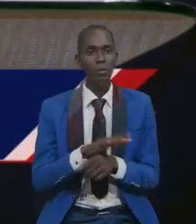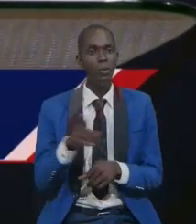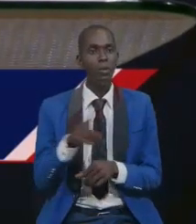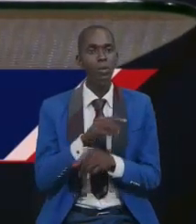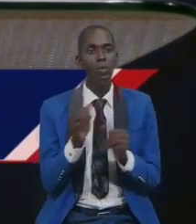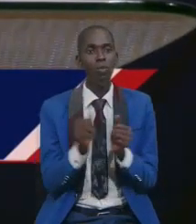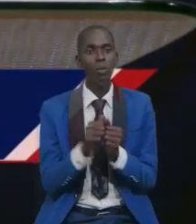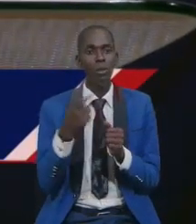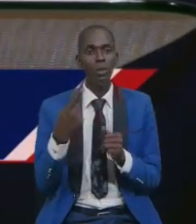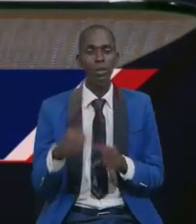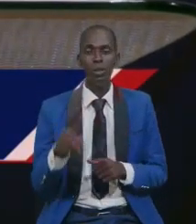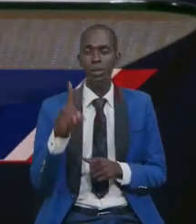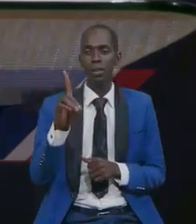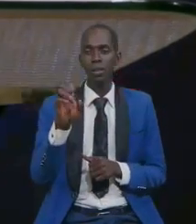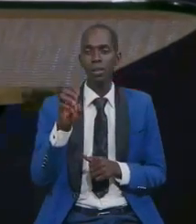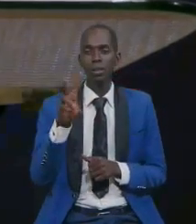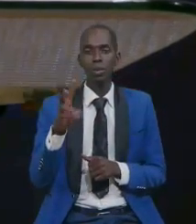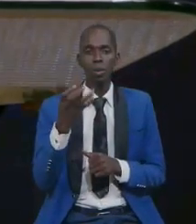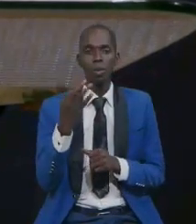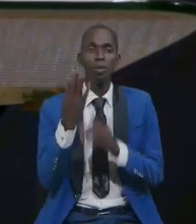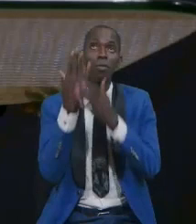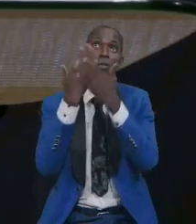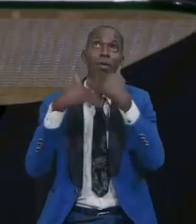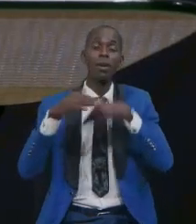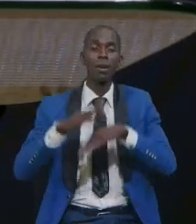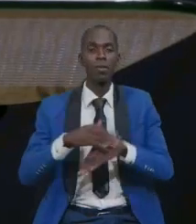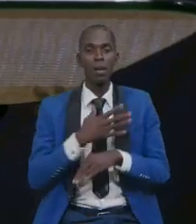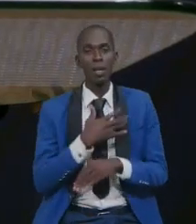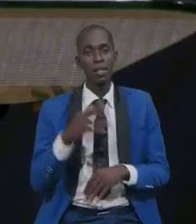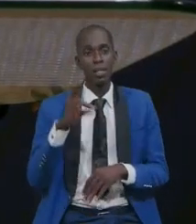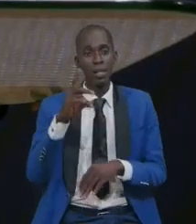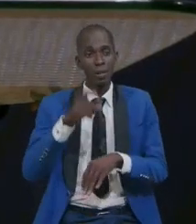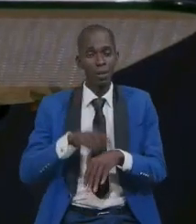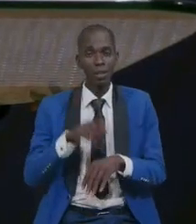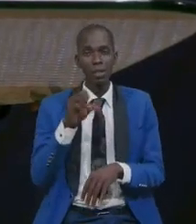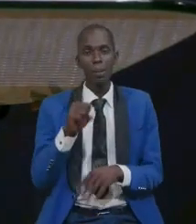the dew of heaven. And seven times,